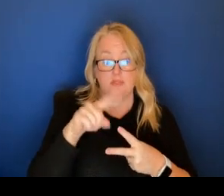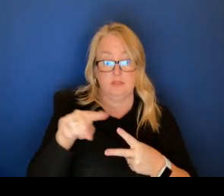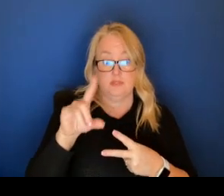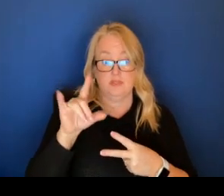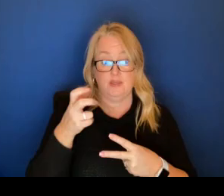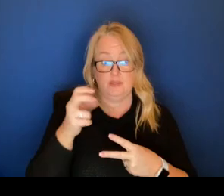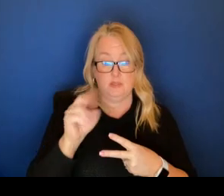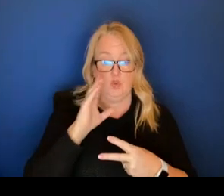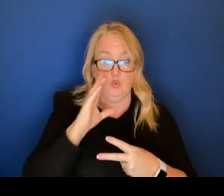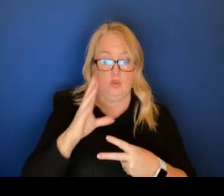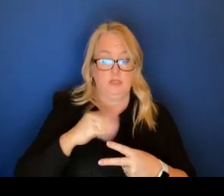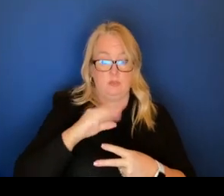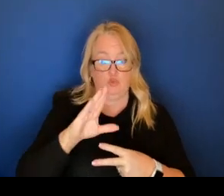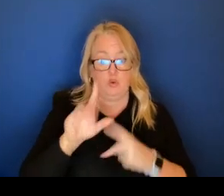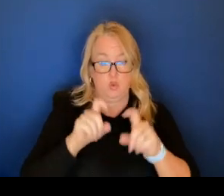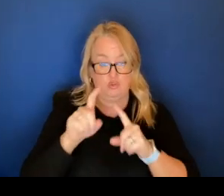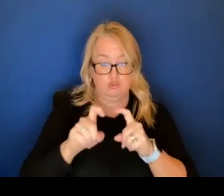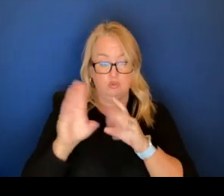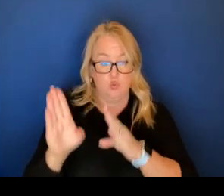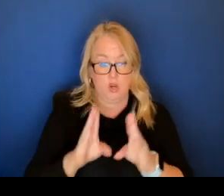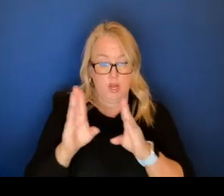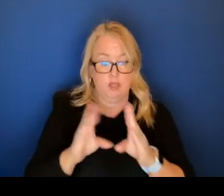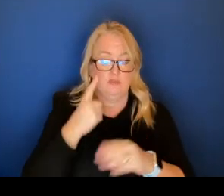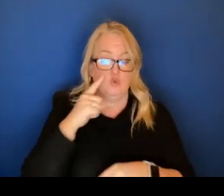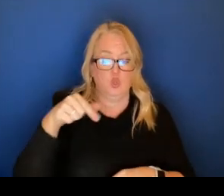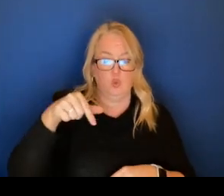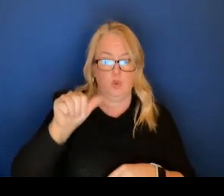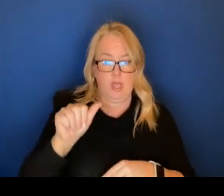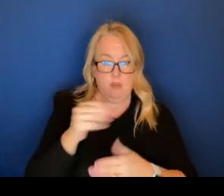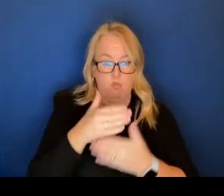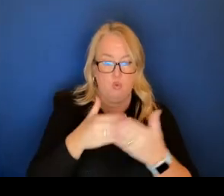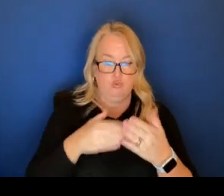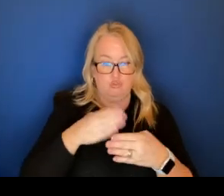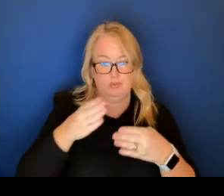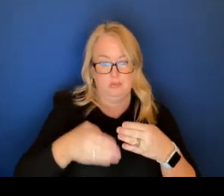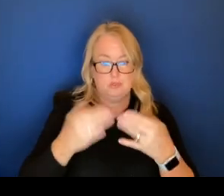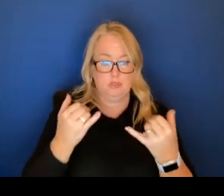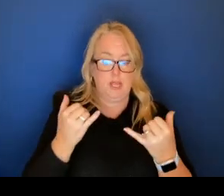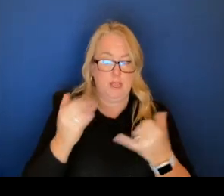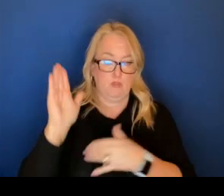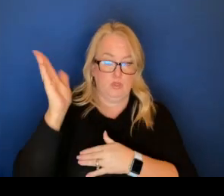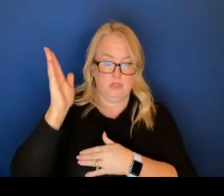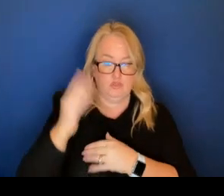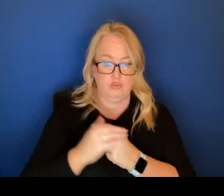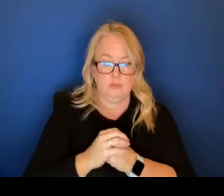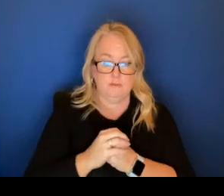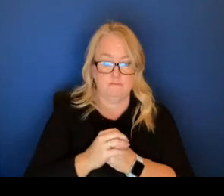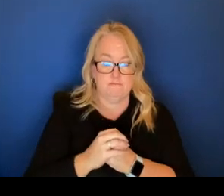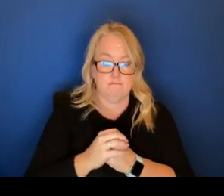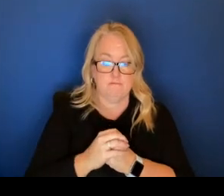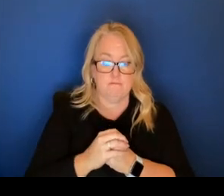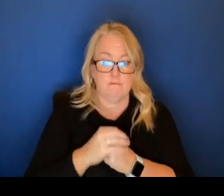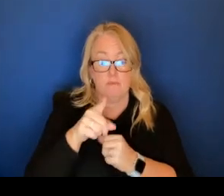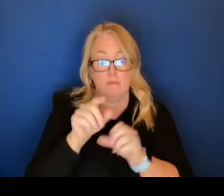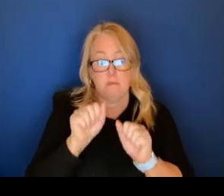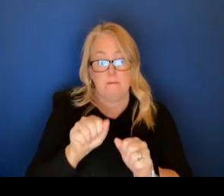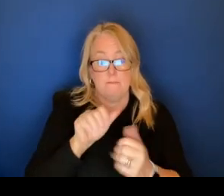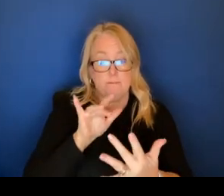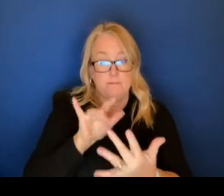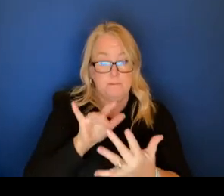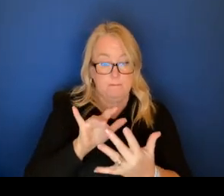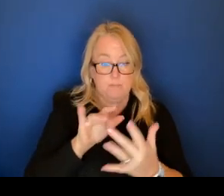will take your questions and organize them for the Q&A portion of today's presentation.